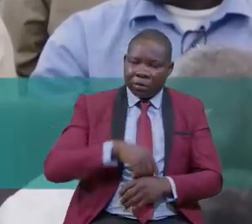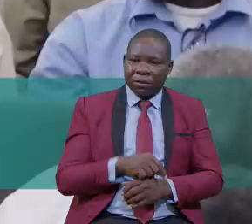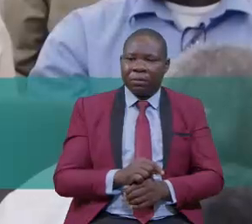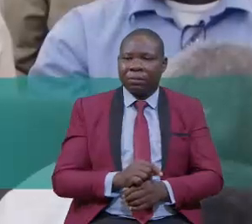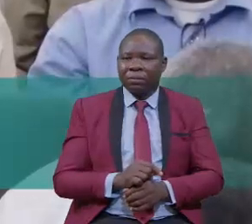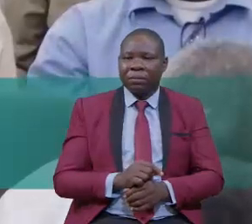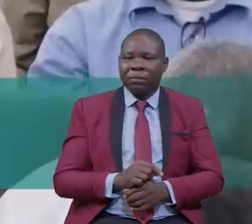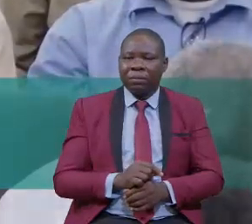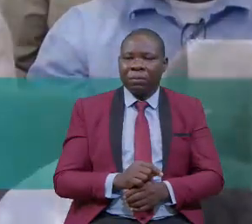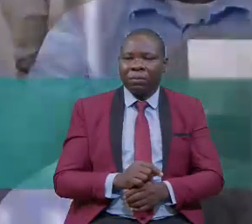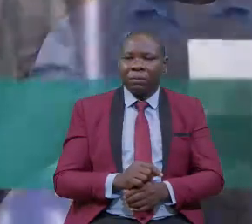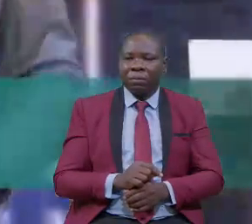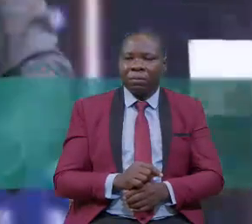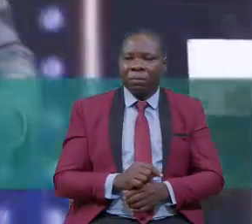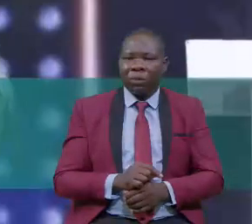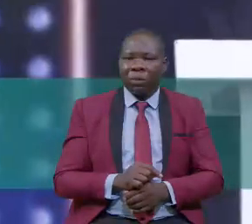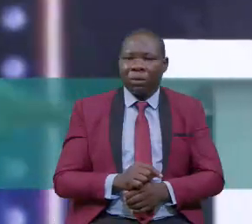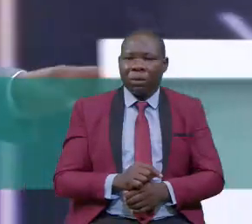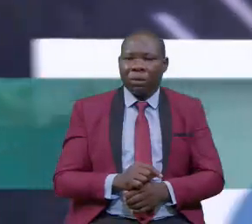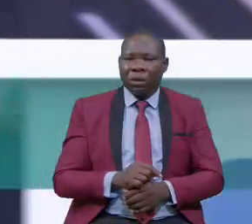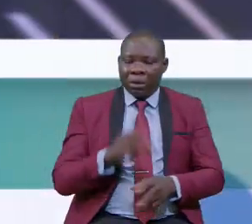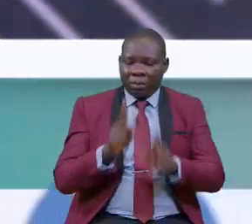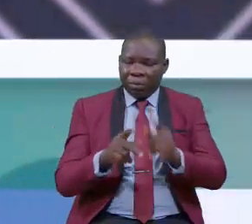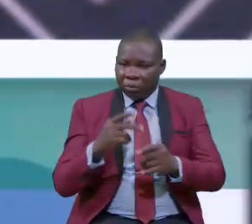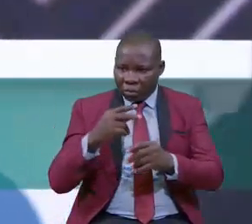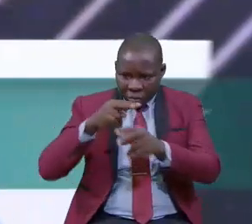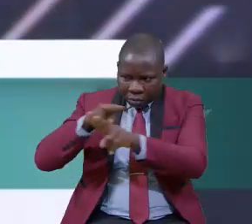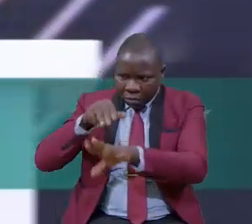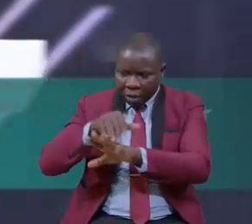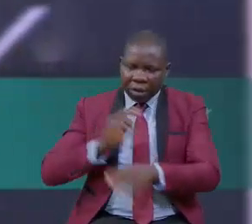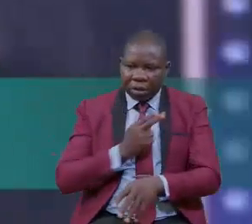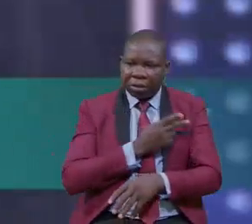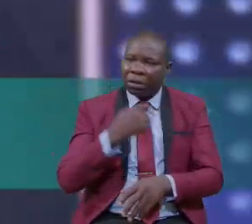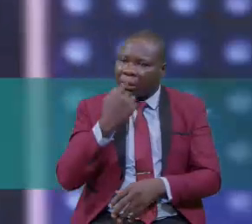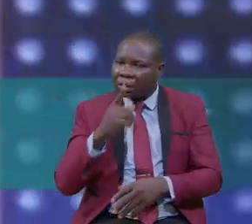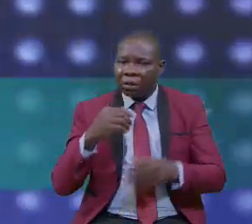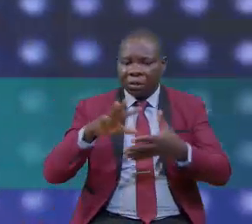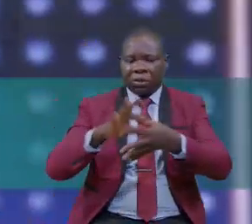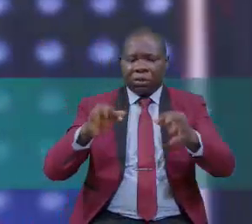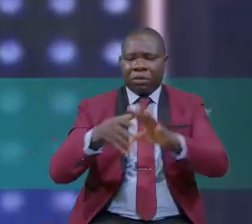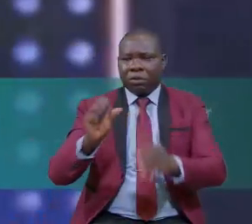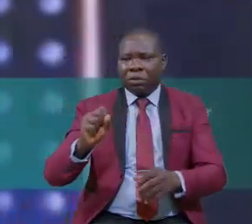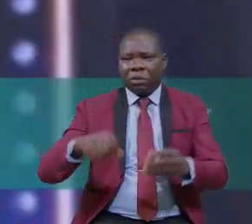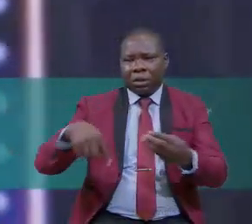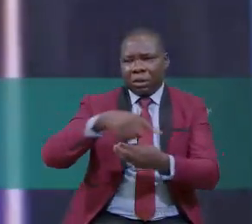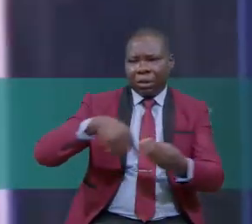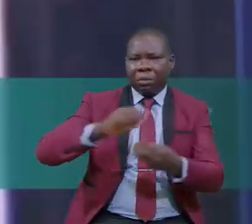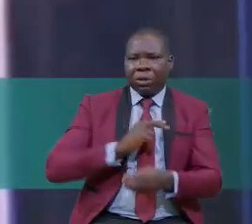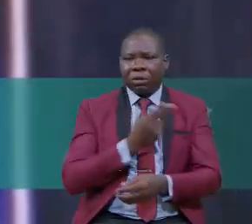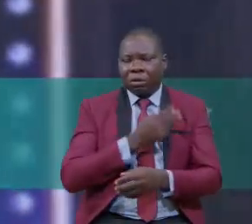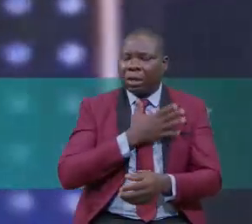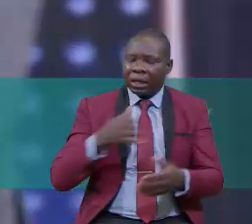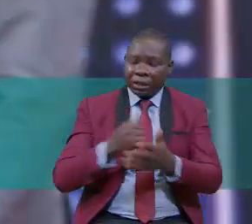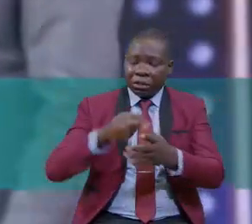falsifications. You know, people look at us and they tell stories about us. And the story goes round